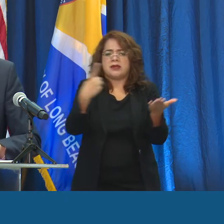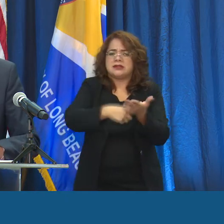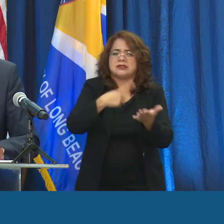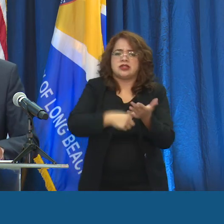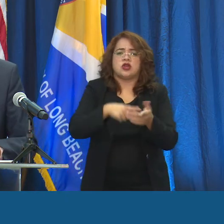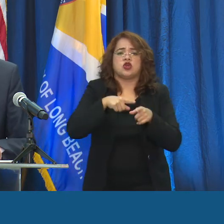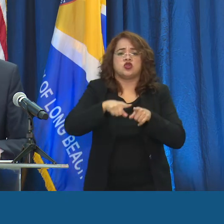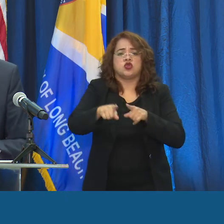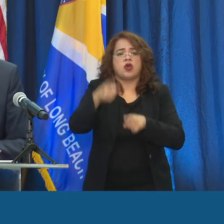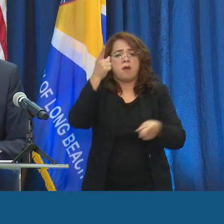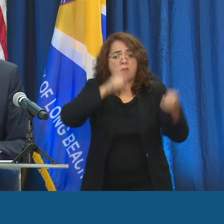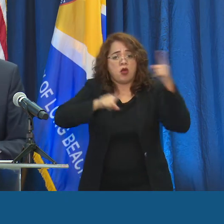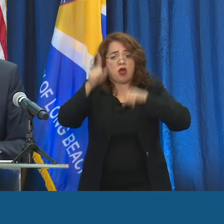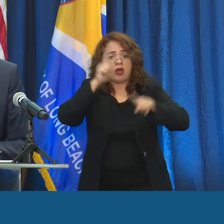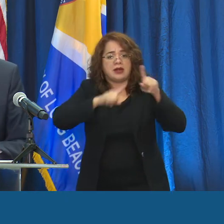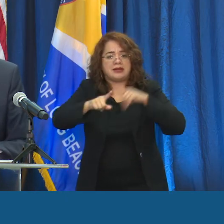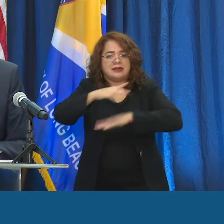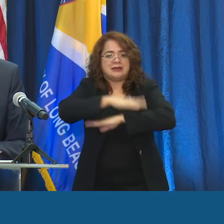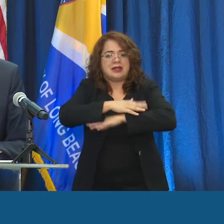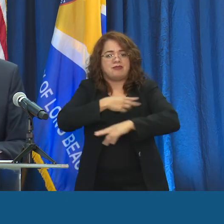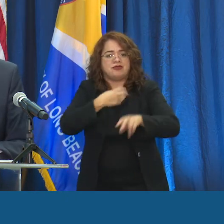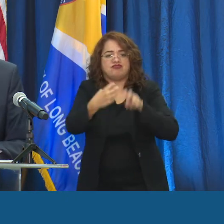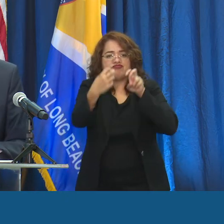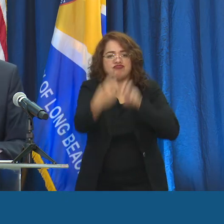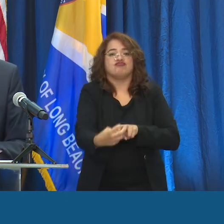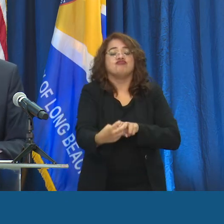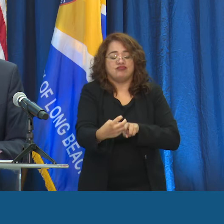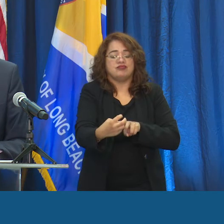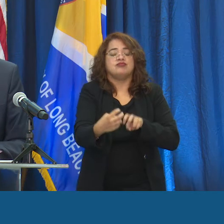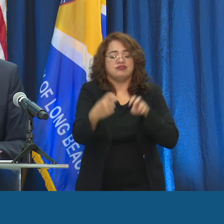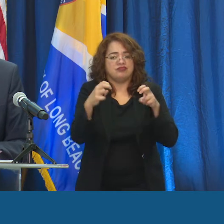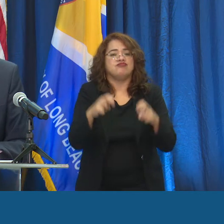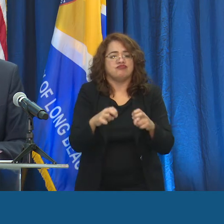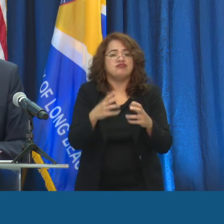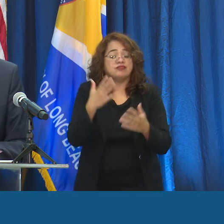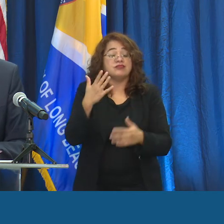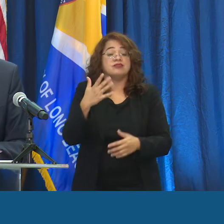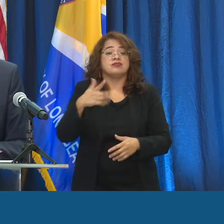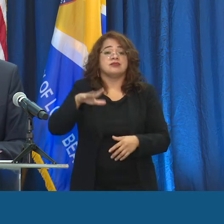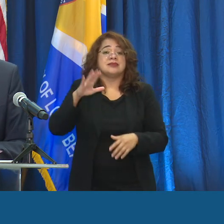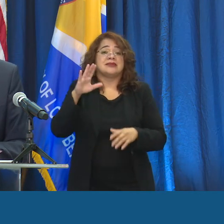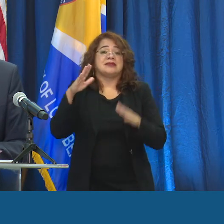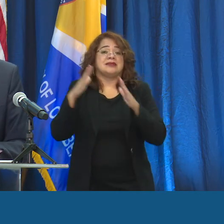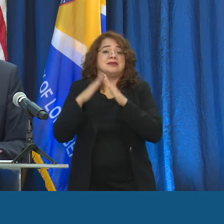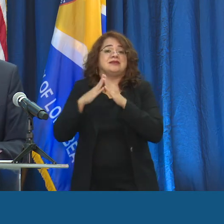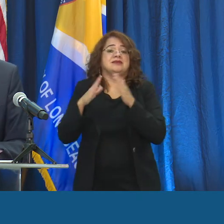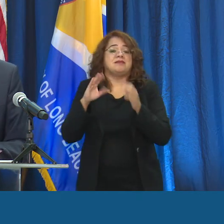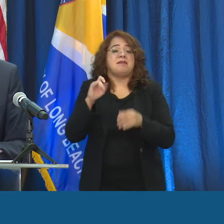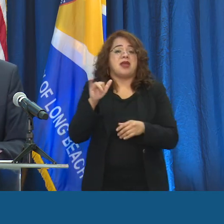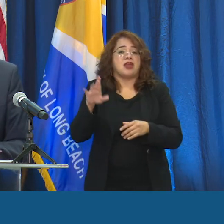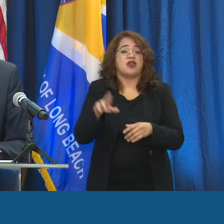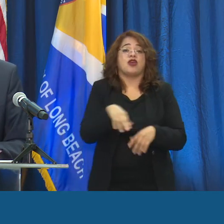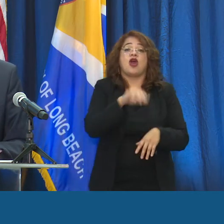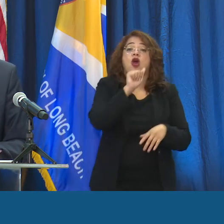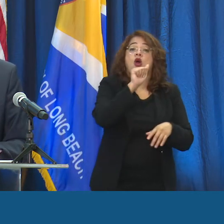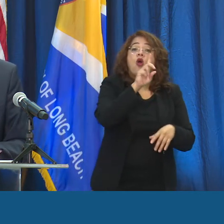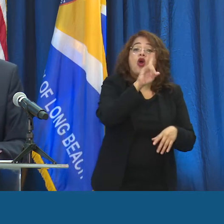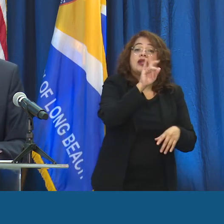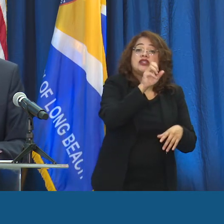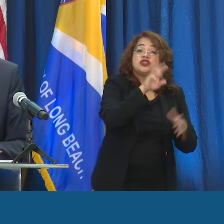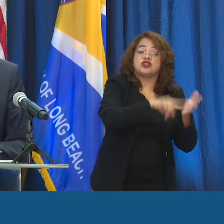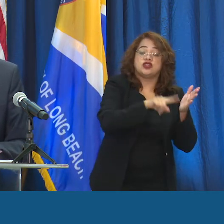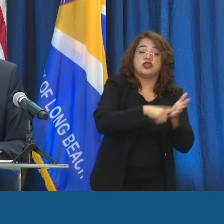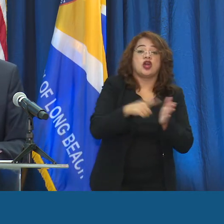And last but not least, our incredible leadership from our mayor and city council, our support from our elected officials like our auditor, our prosecutor, and our